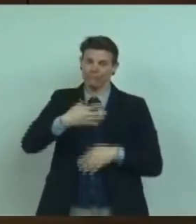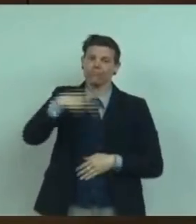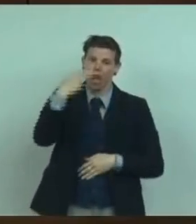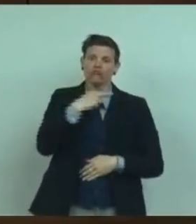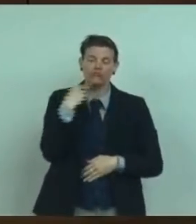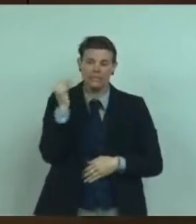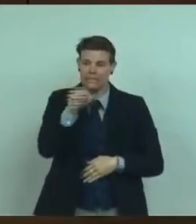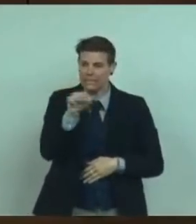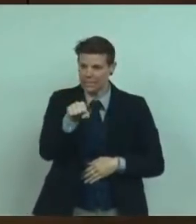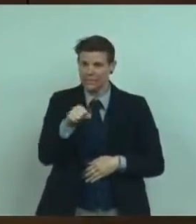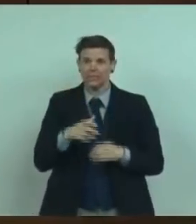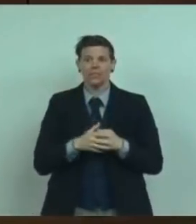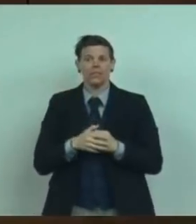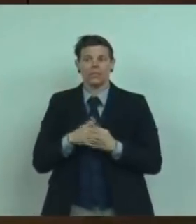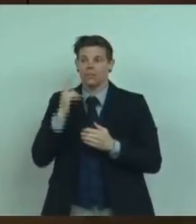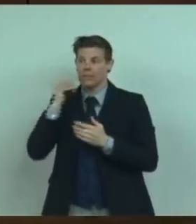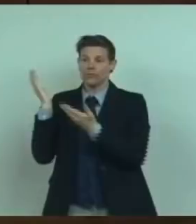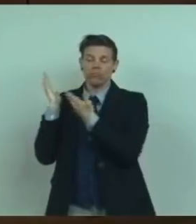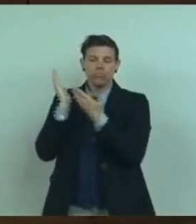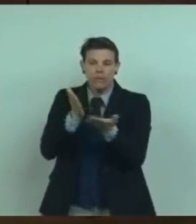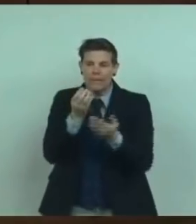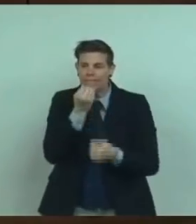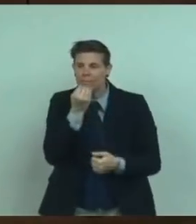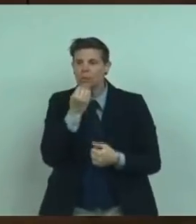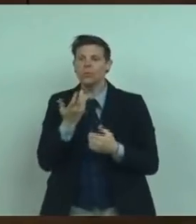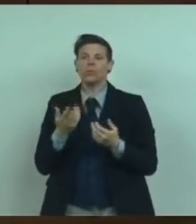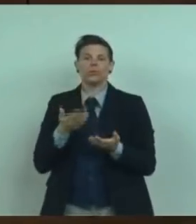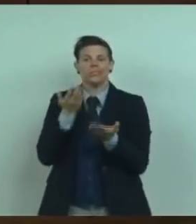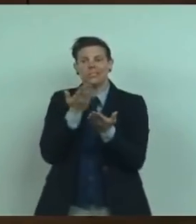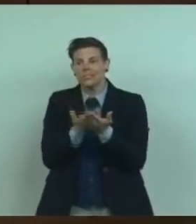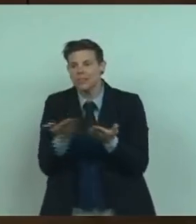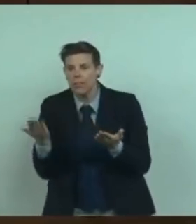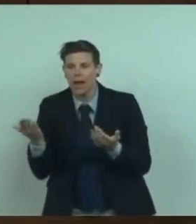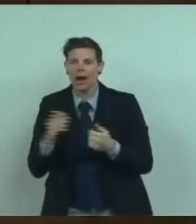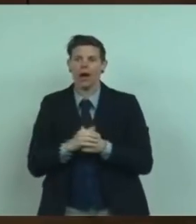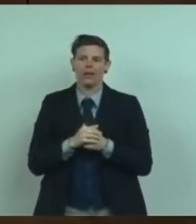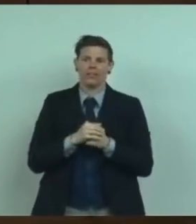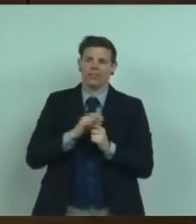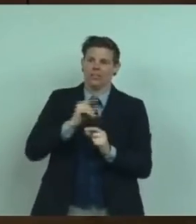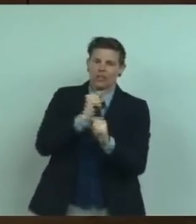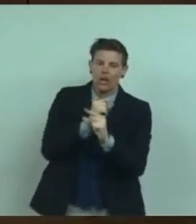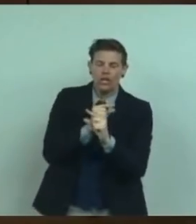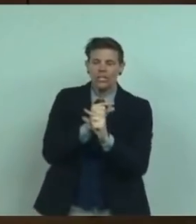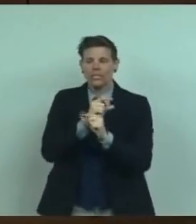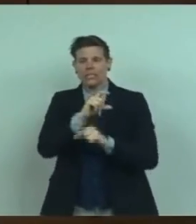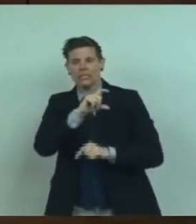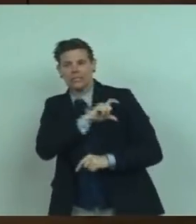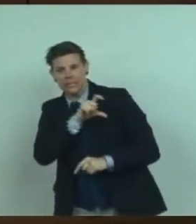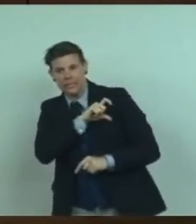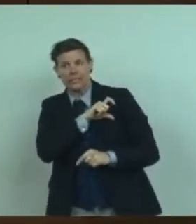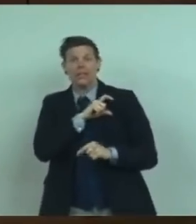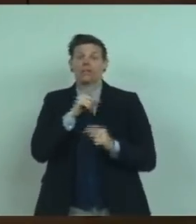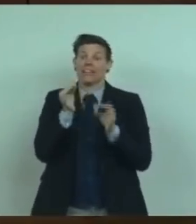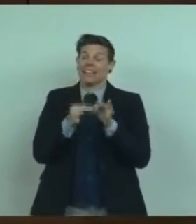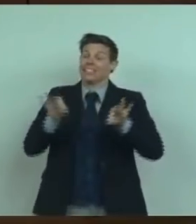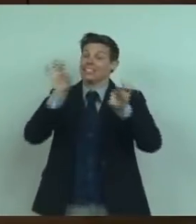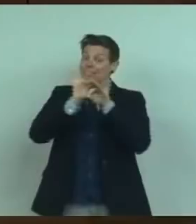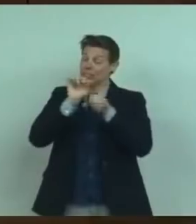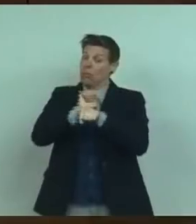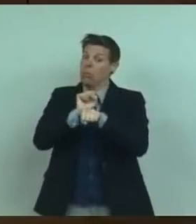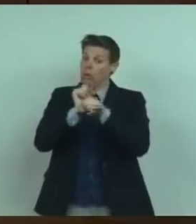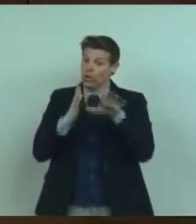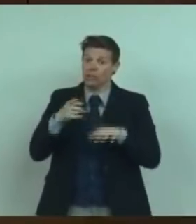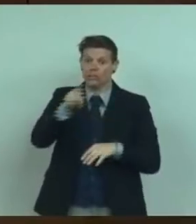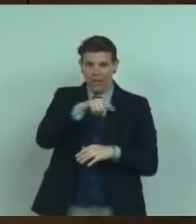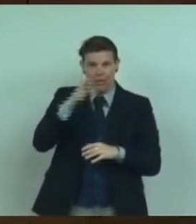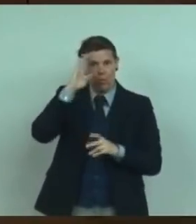You've got guards and other personnel that are essential personnel. And that means that they're traveling back and forth. And